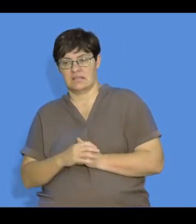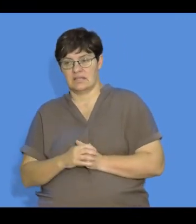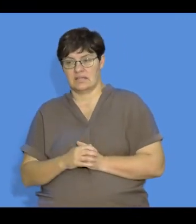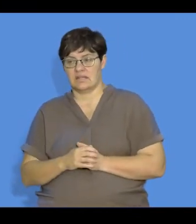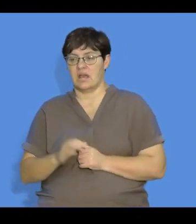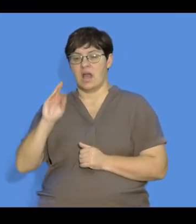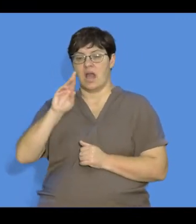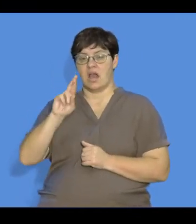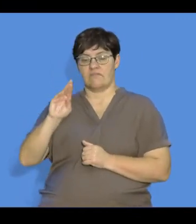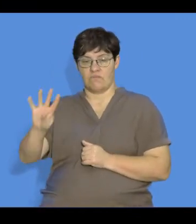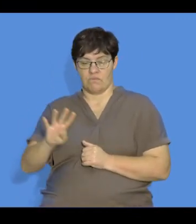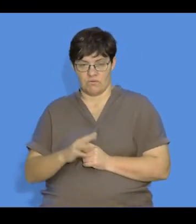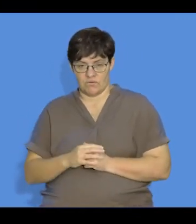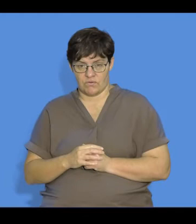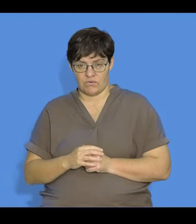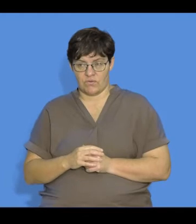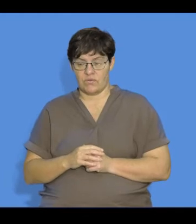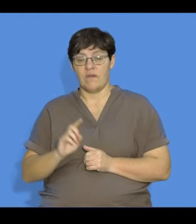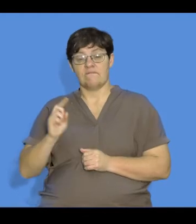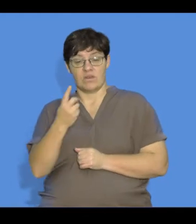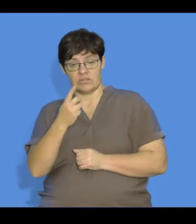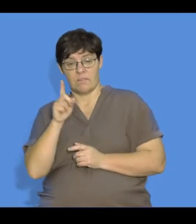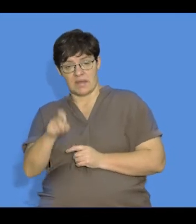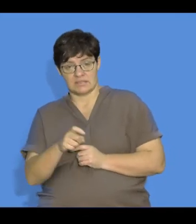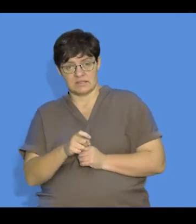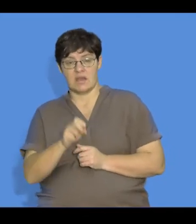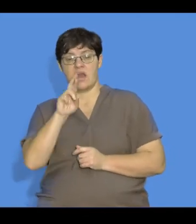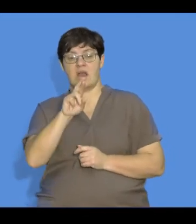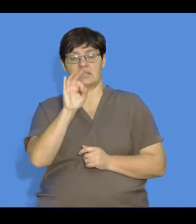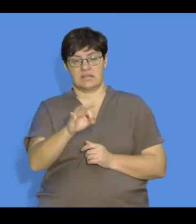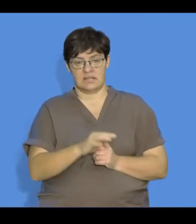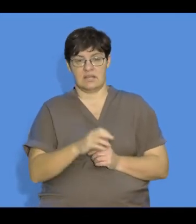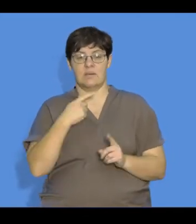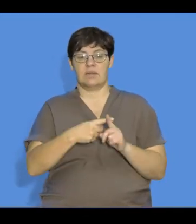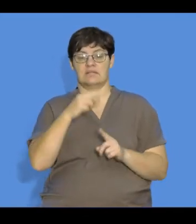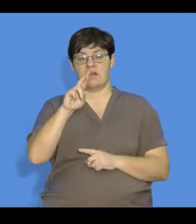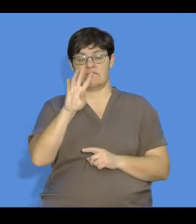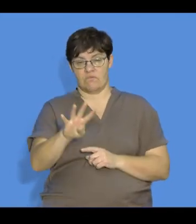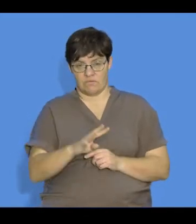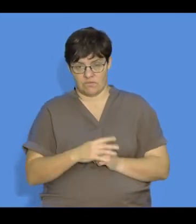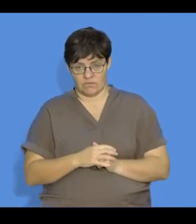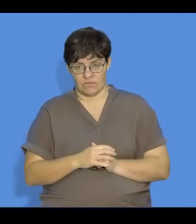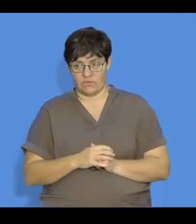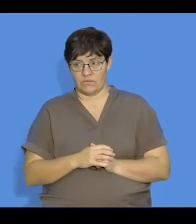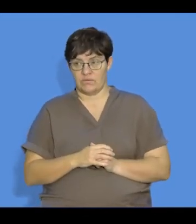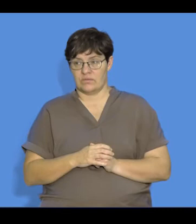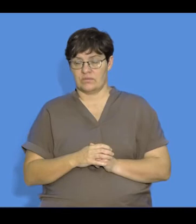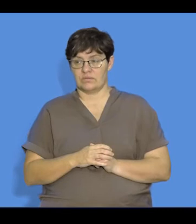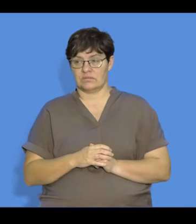R3, and then R4. So we have to first of all get R3 plus R4,